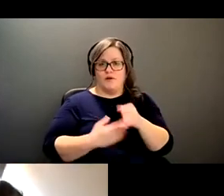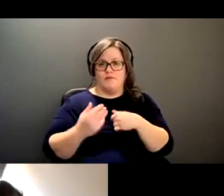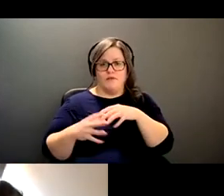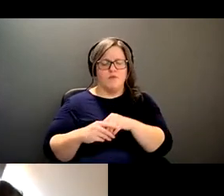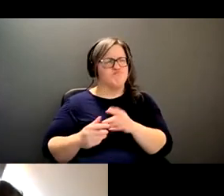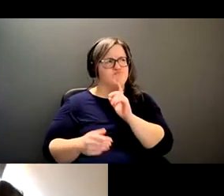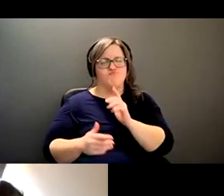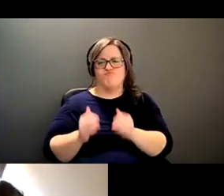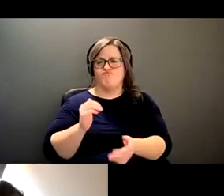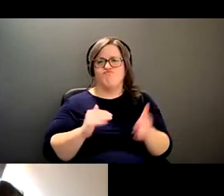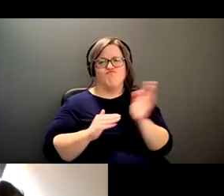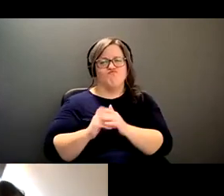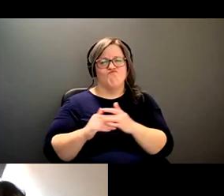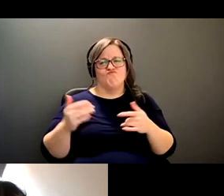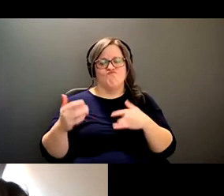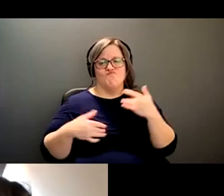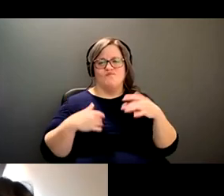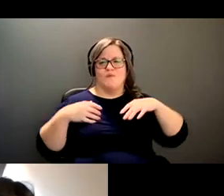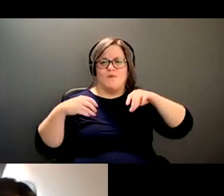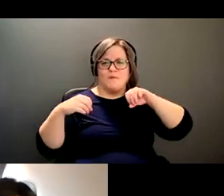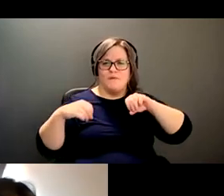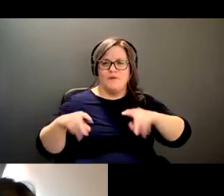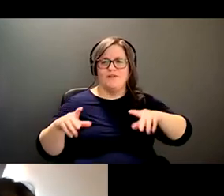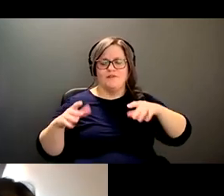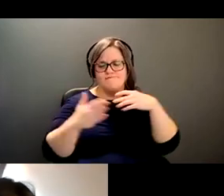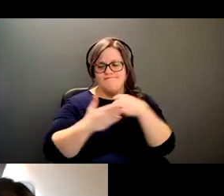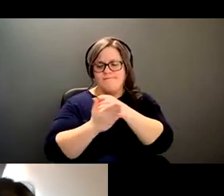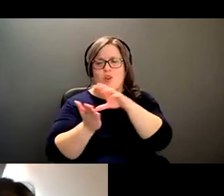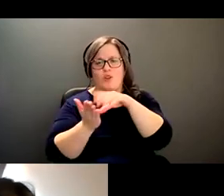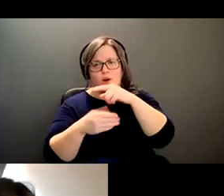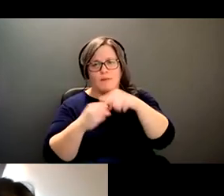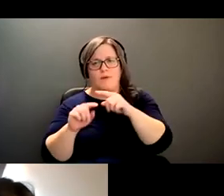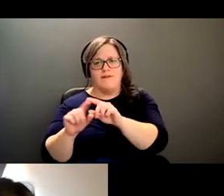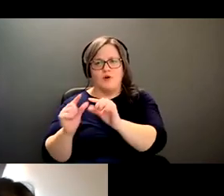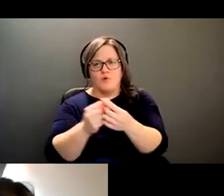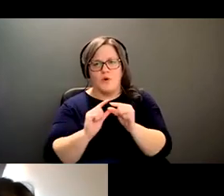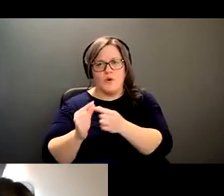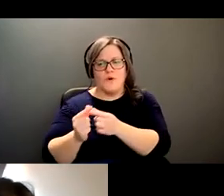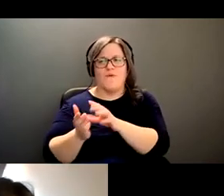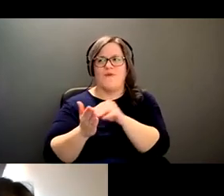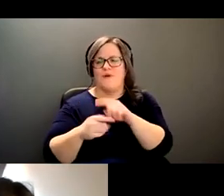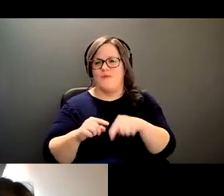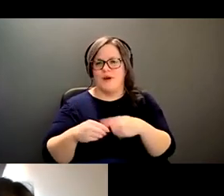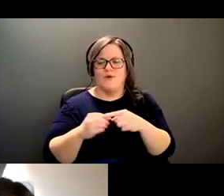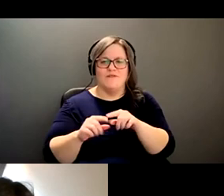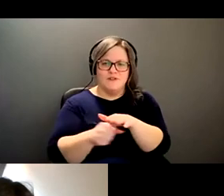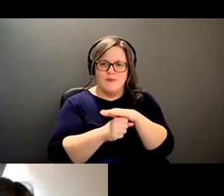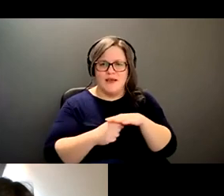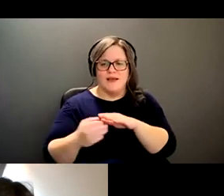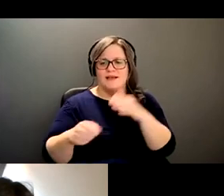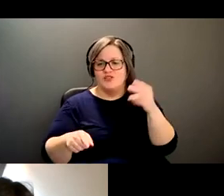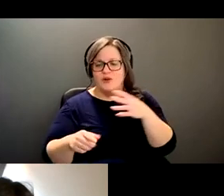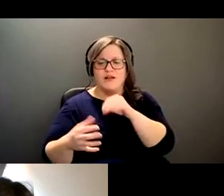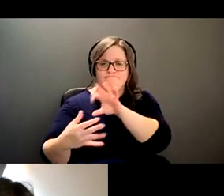exciting opportunities to learn about different groups or different spaces, even their histories, and connect with different communities